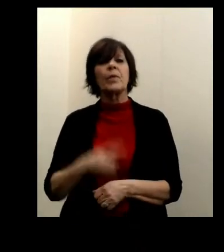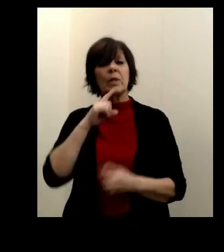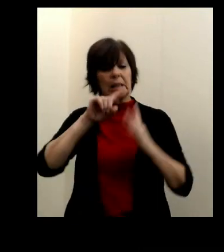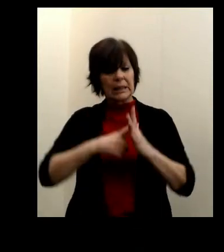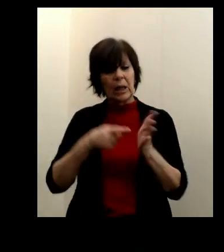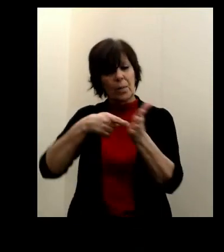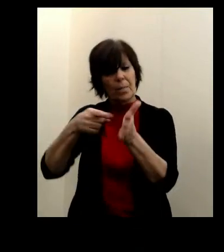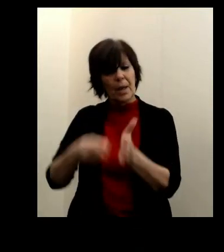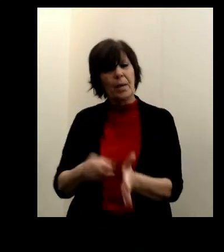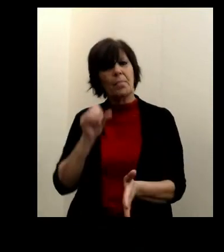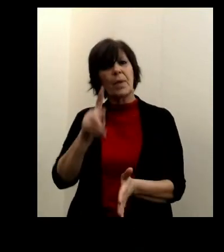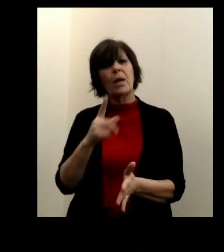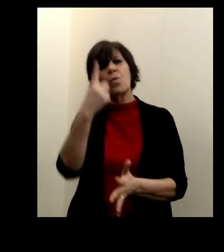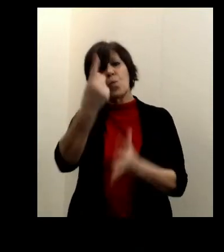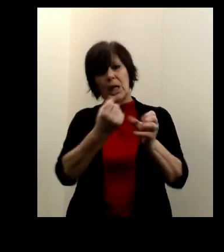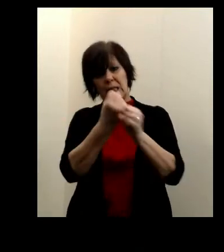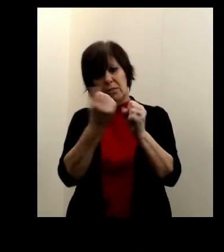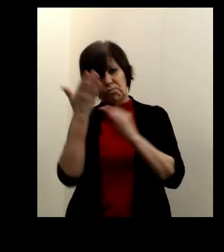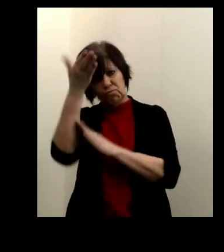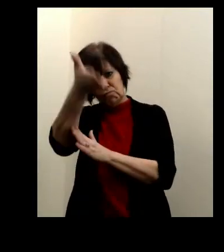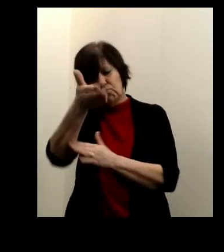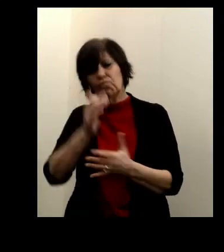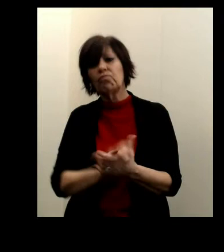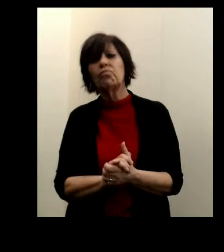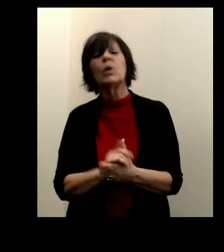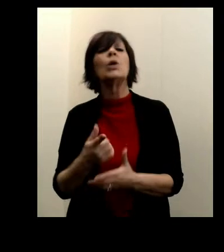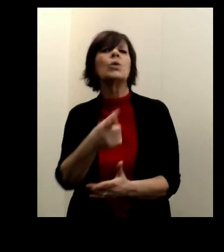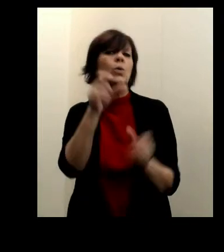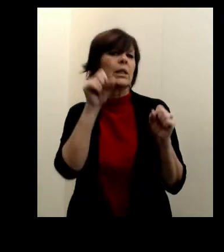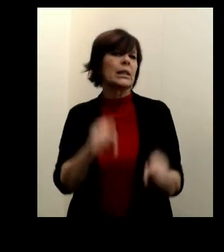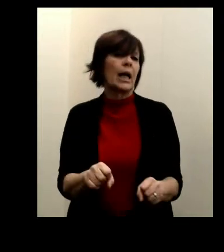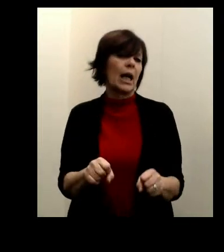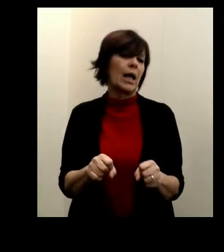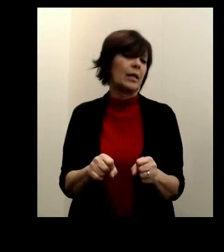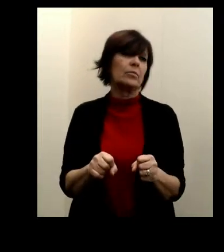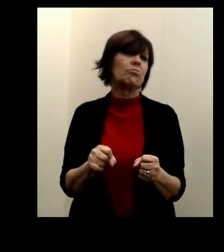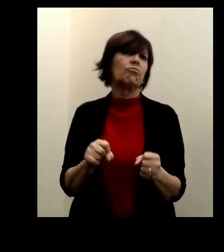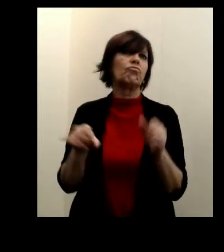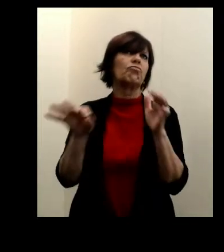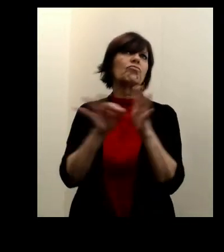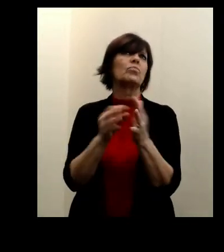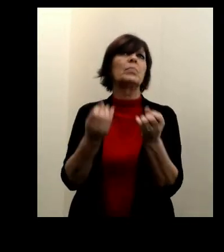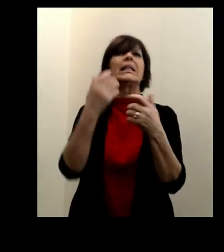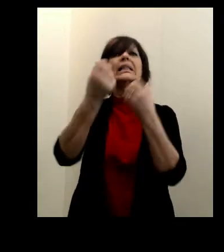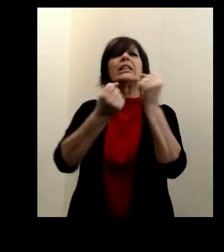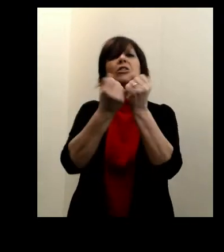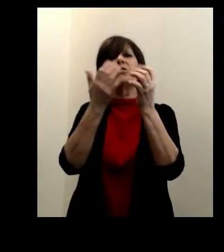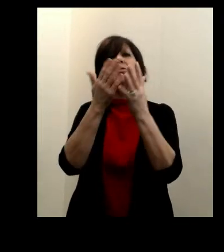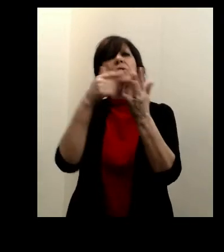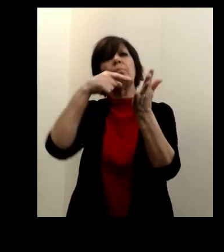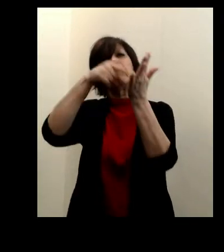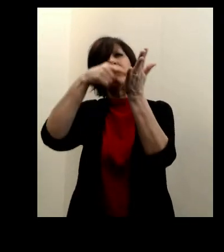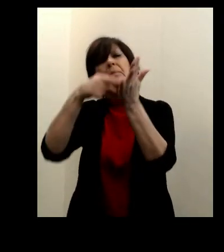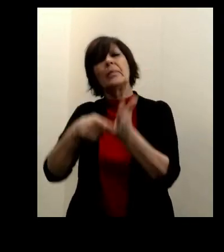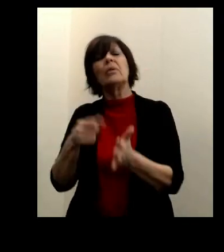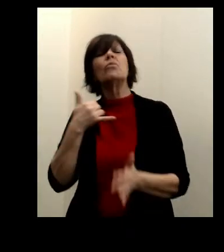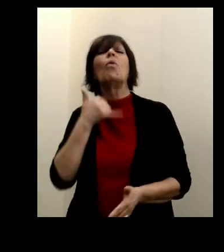in total for the no payments. You can spread it out over a number of years. You can call